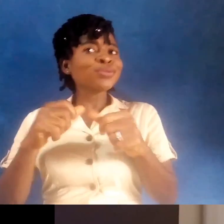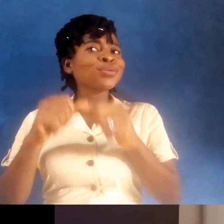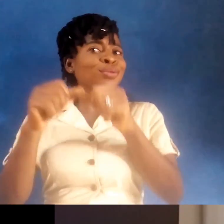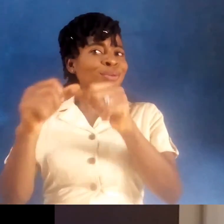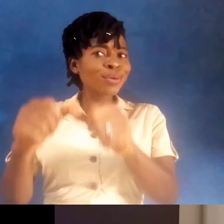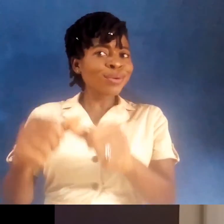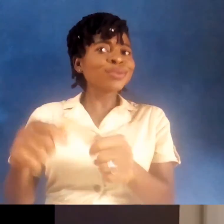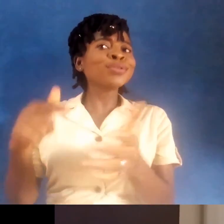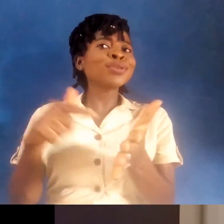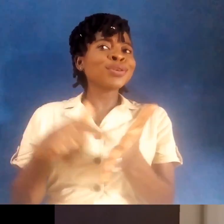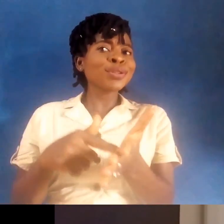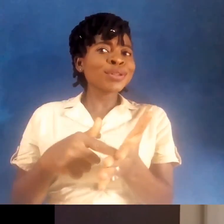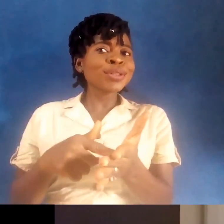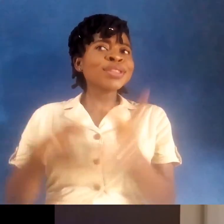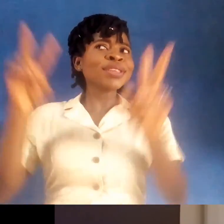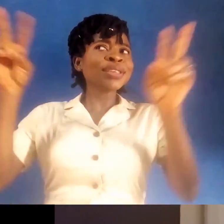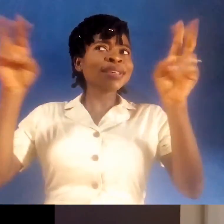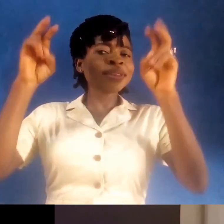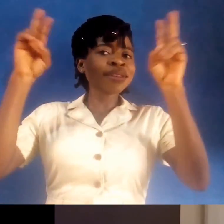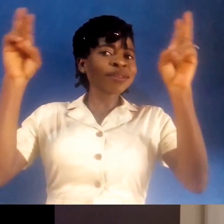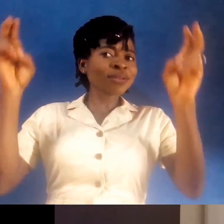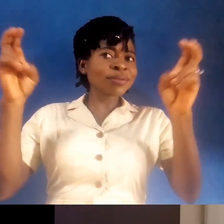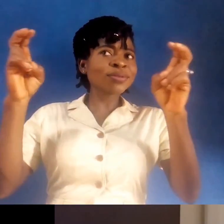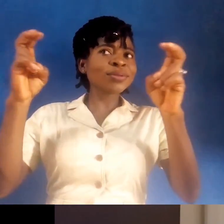continue this topic later on,